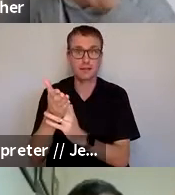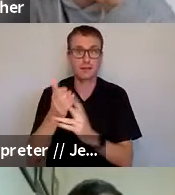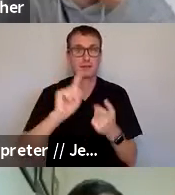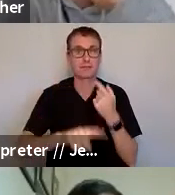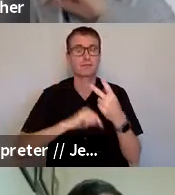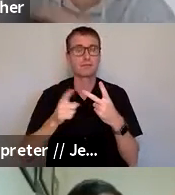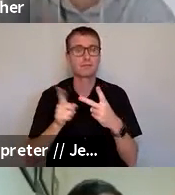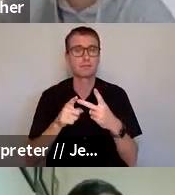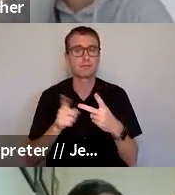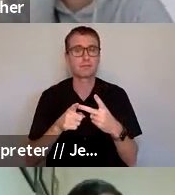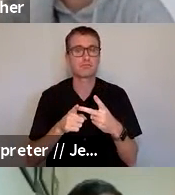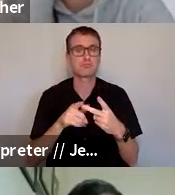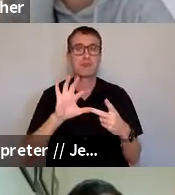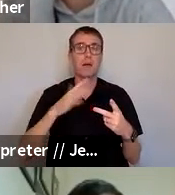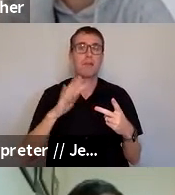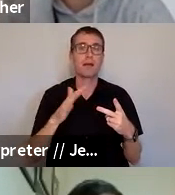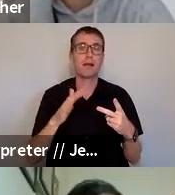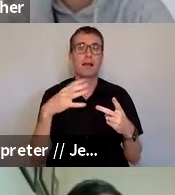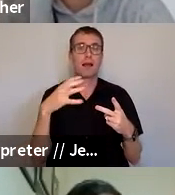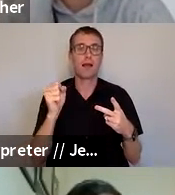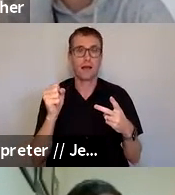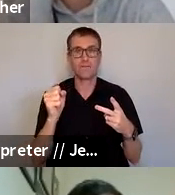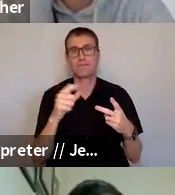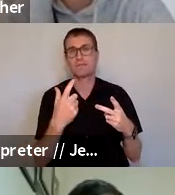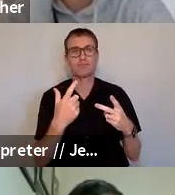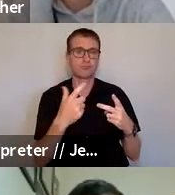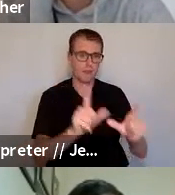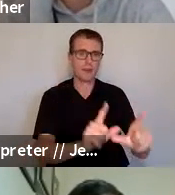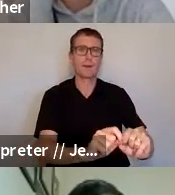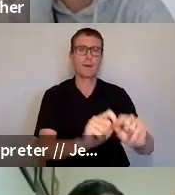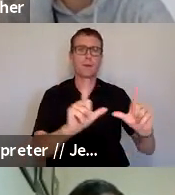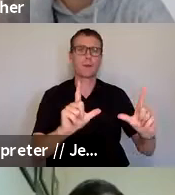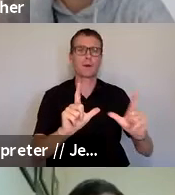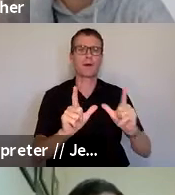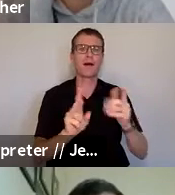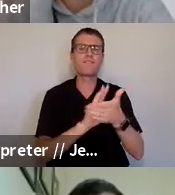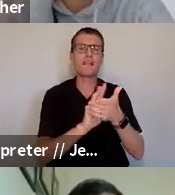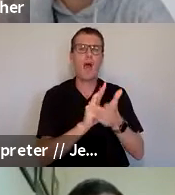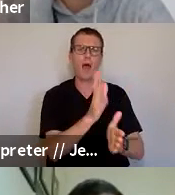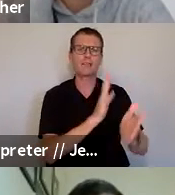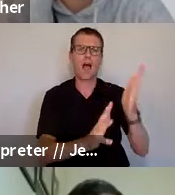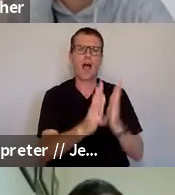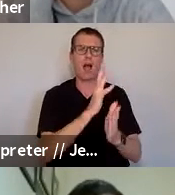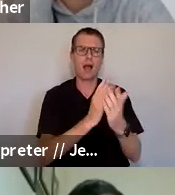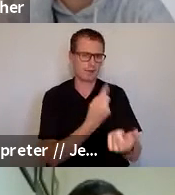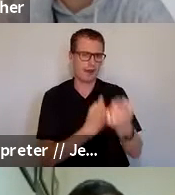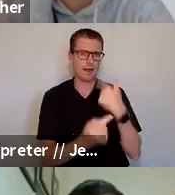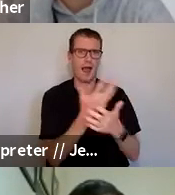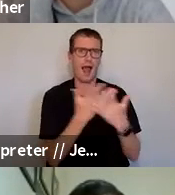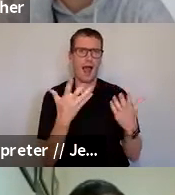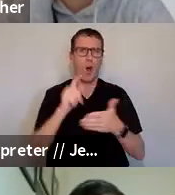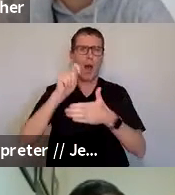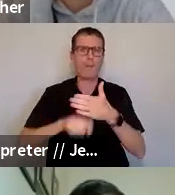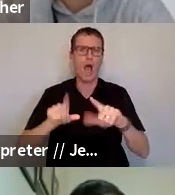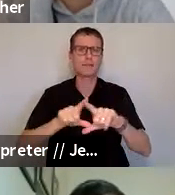a signed video about how to purchase tickets on your website, whether it be larger words, whether it be working